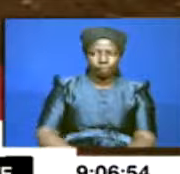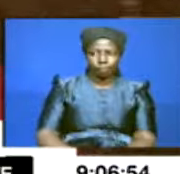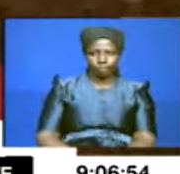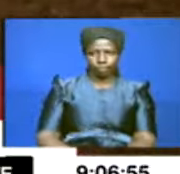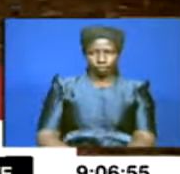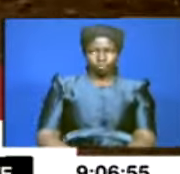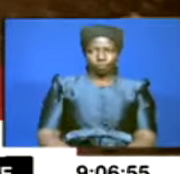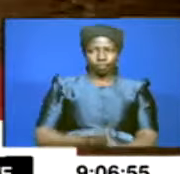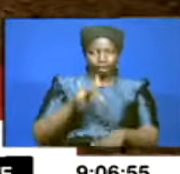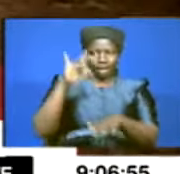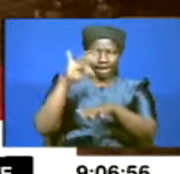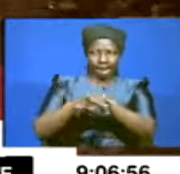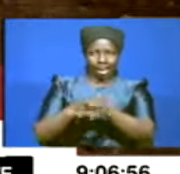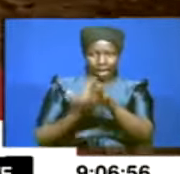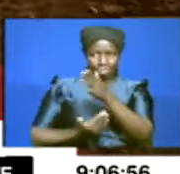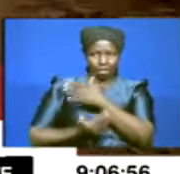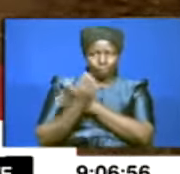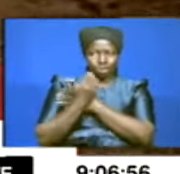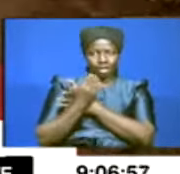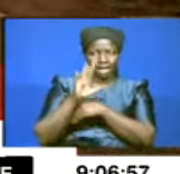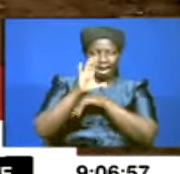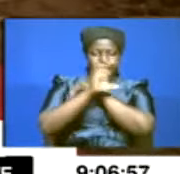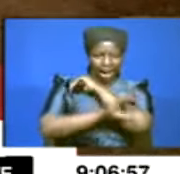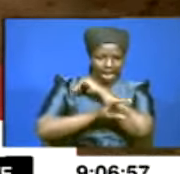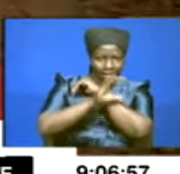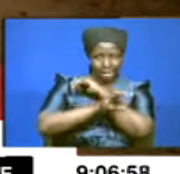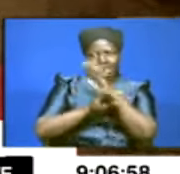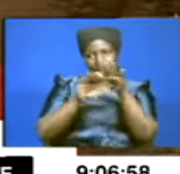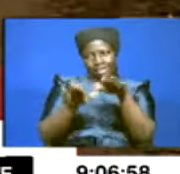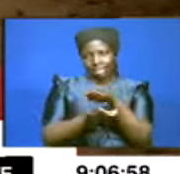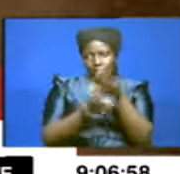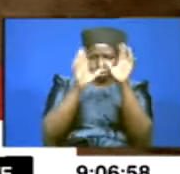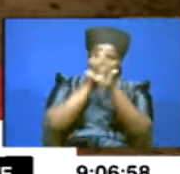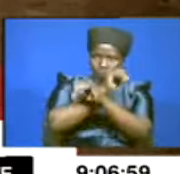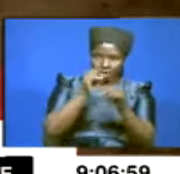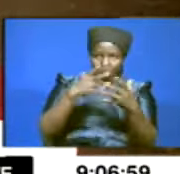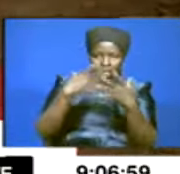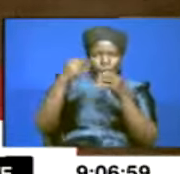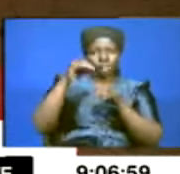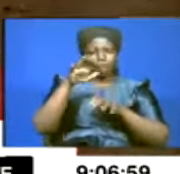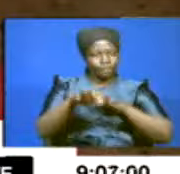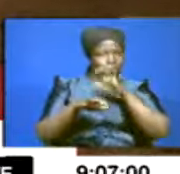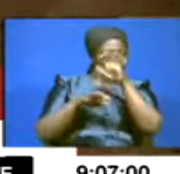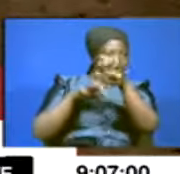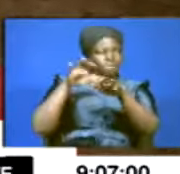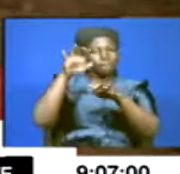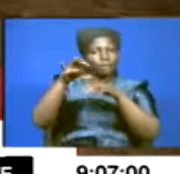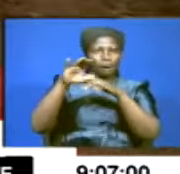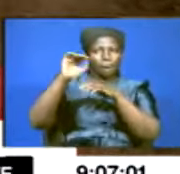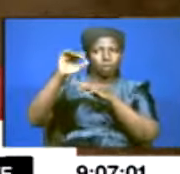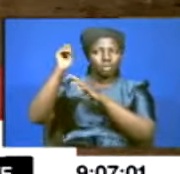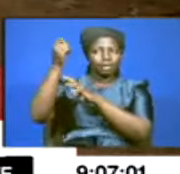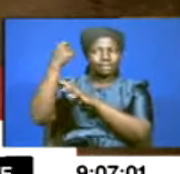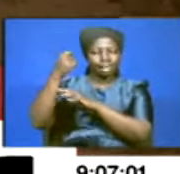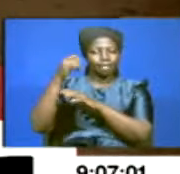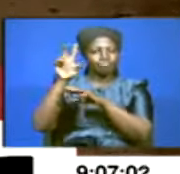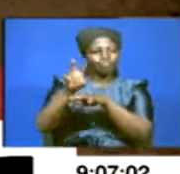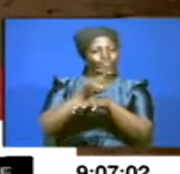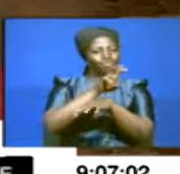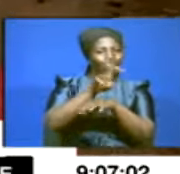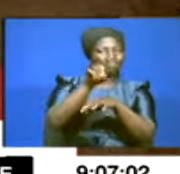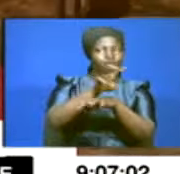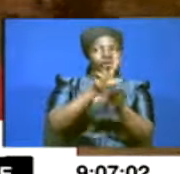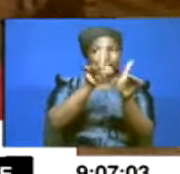Early morning, the country's number two takes a hike to the iconic slopes of Mount Kenya on an exploration tour as well